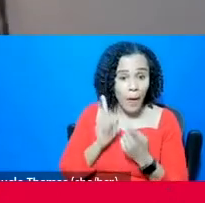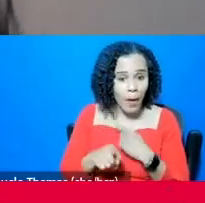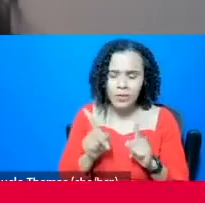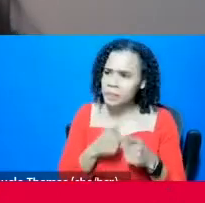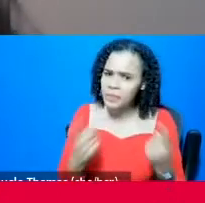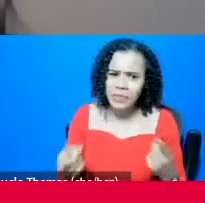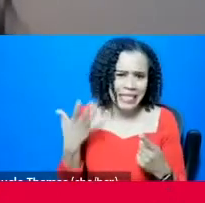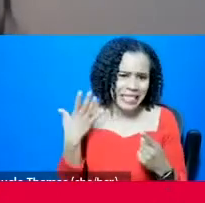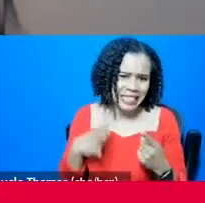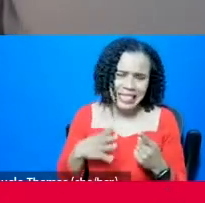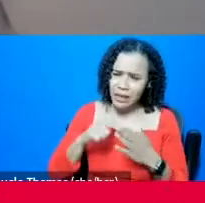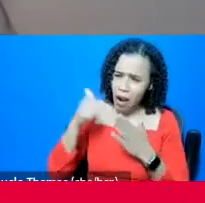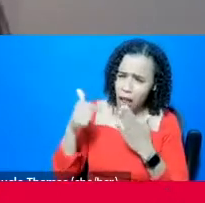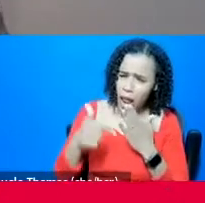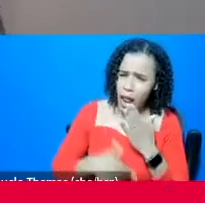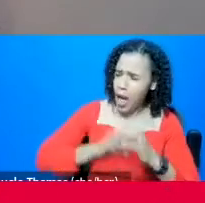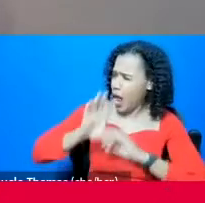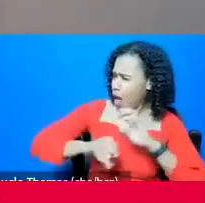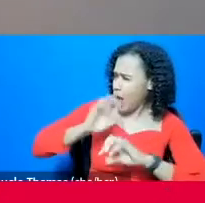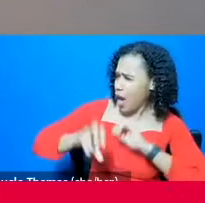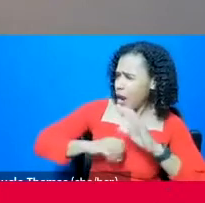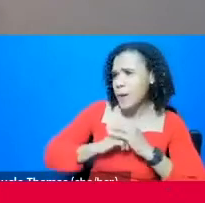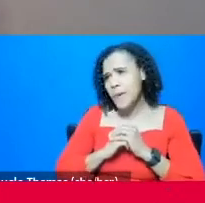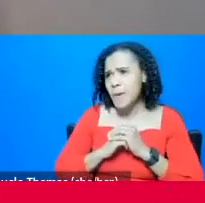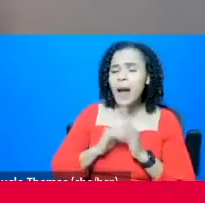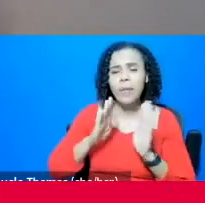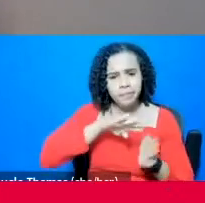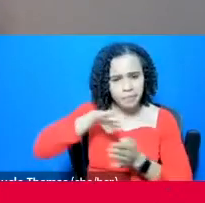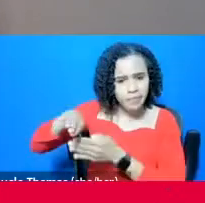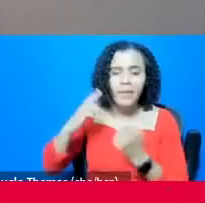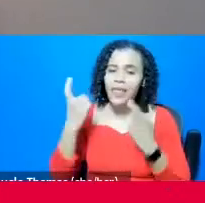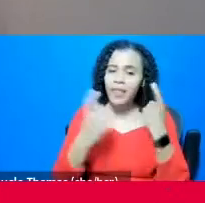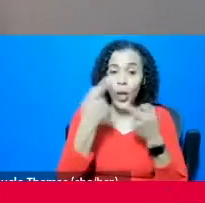I do feel, in terms of the concept of the university, so the university